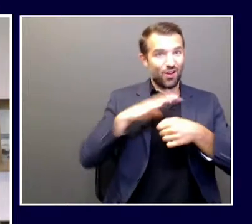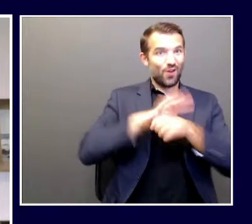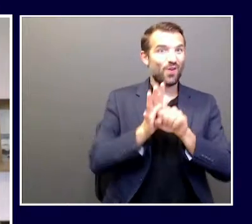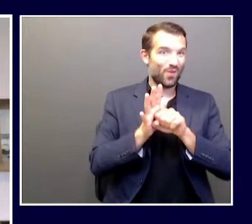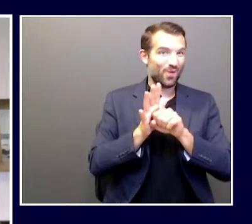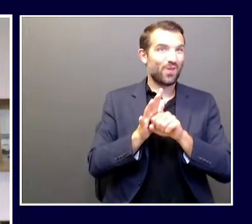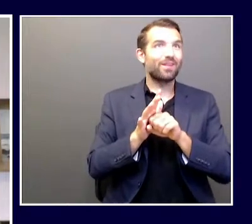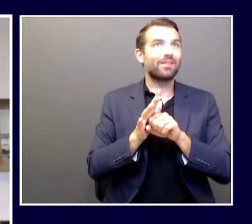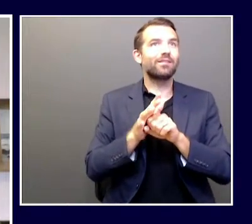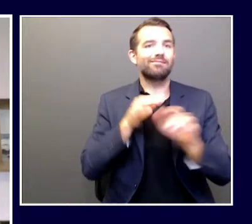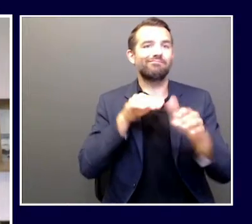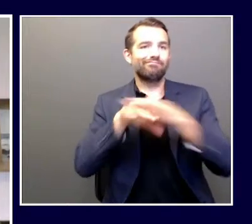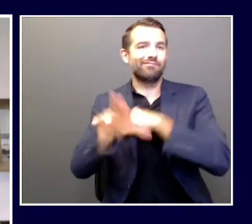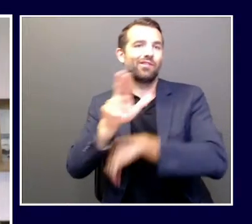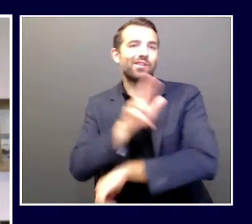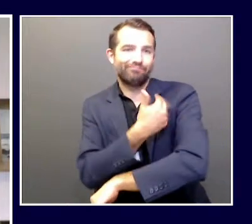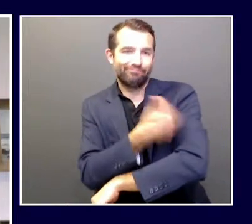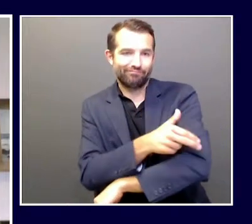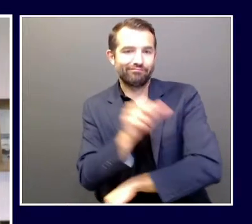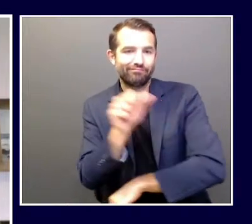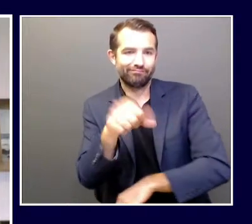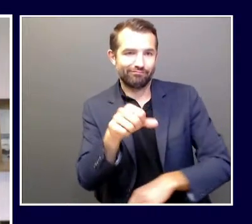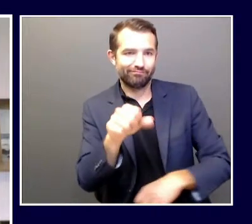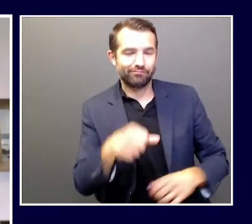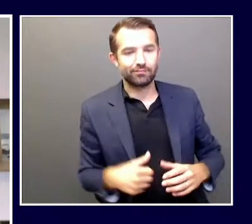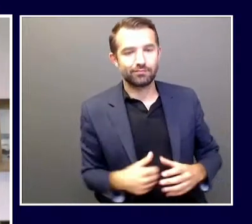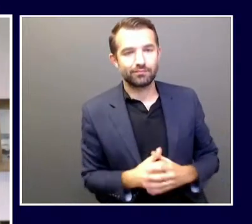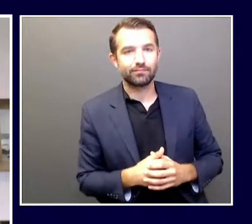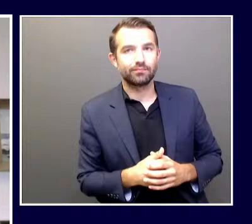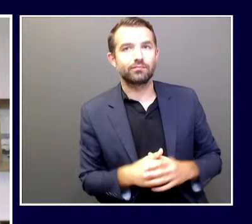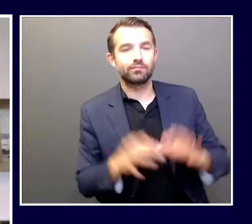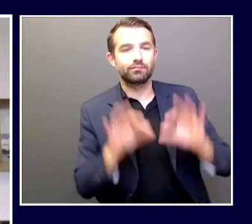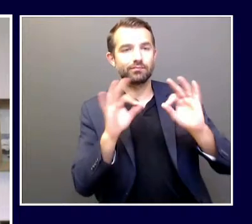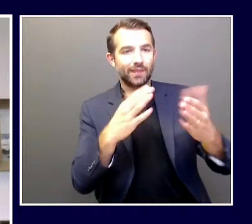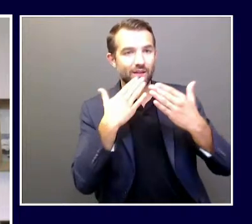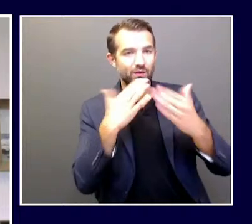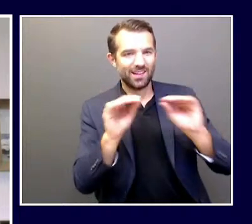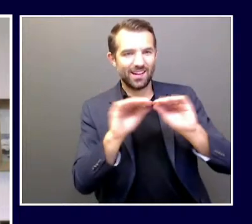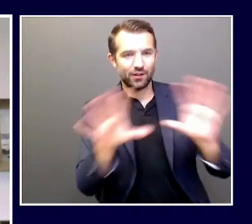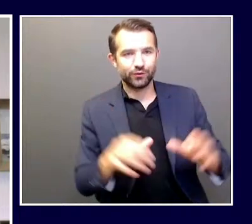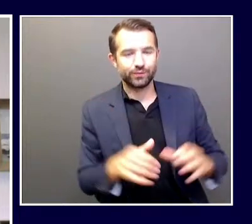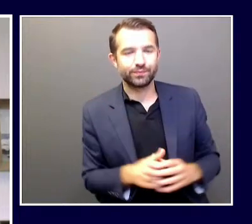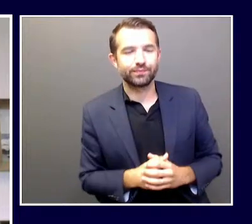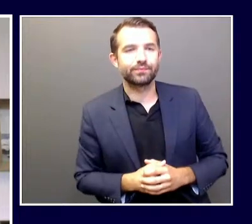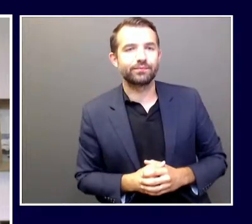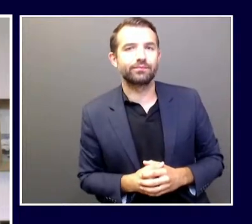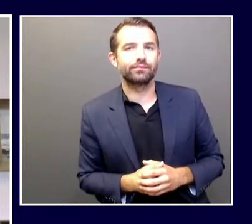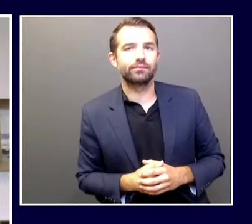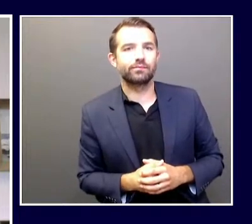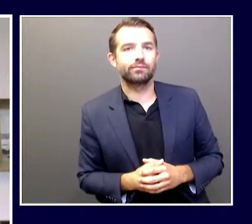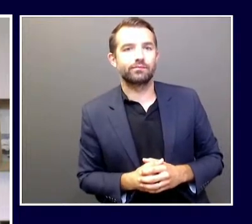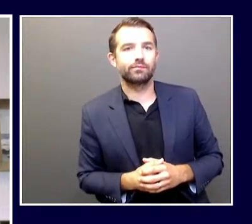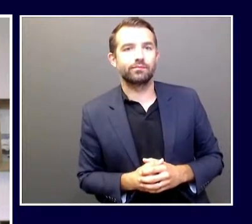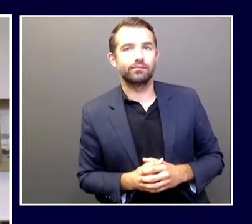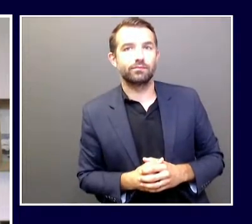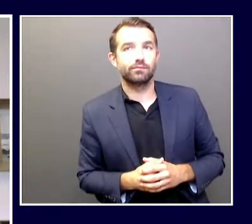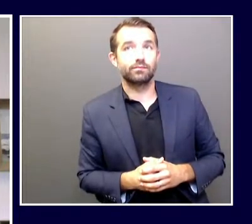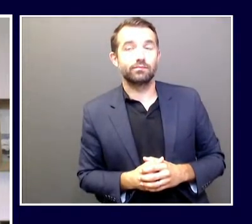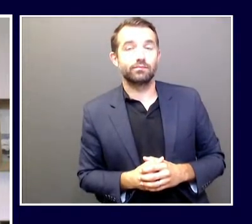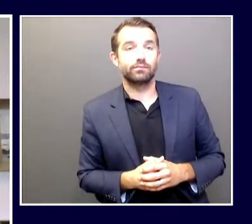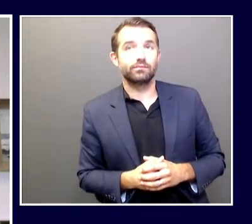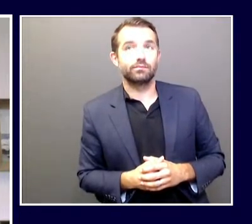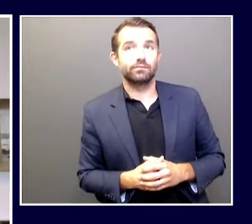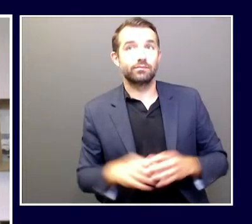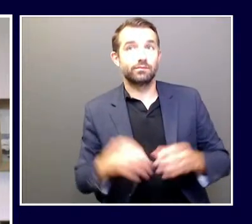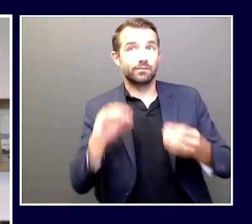their COVID. Okay, thank you for clarifying that. The numbers are going way back down again in Waldo County after